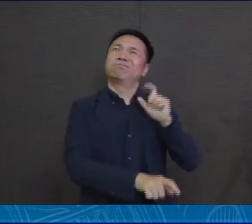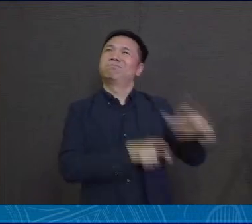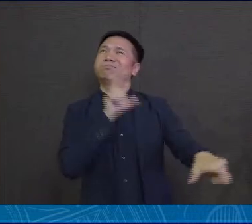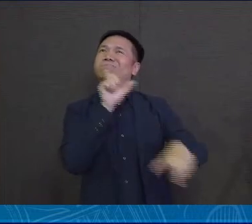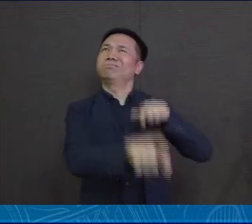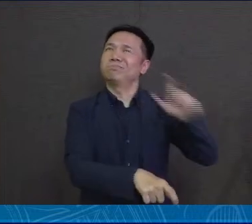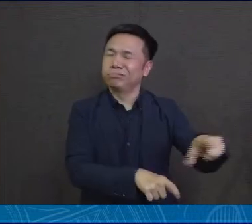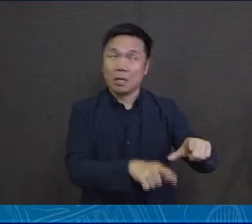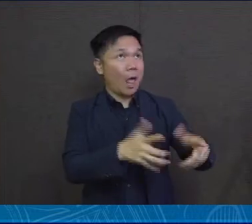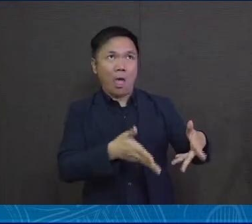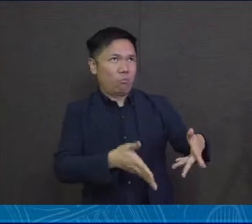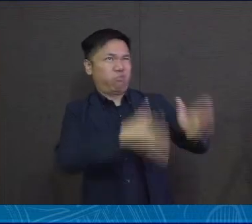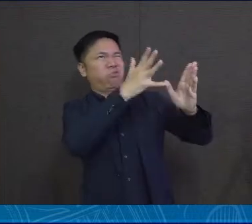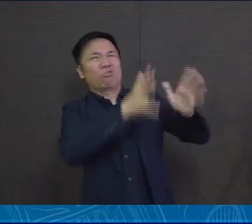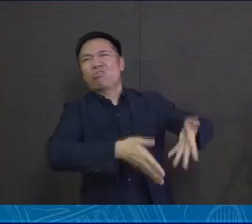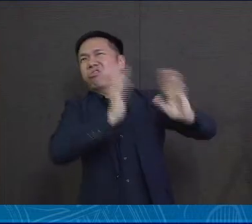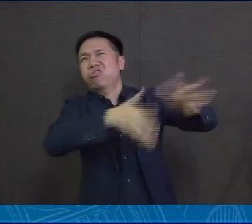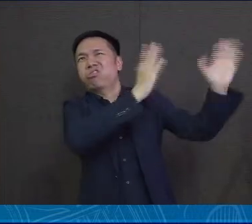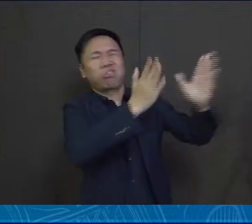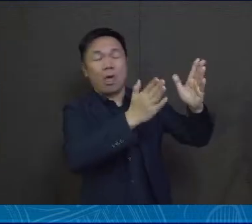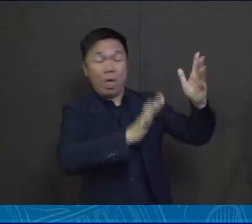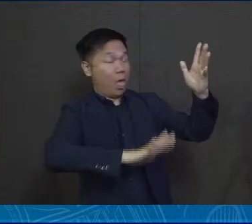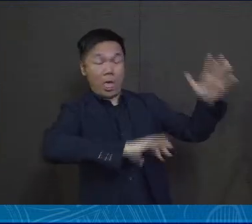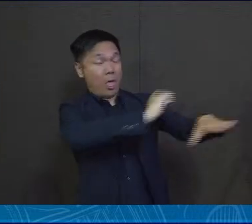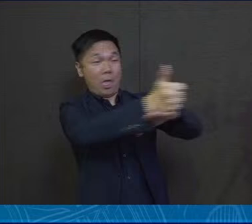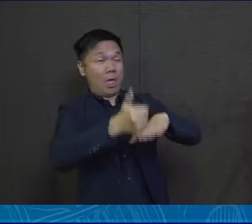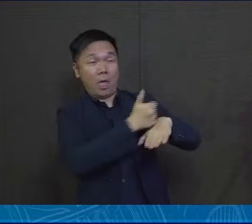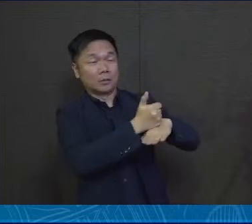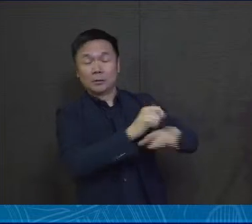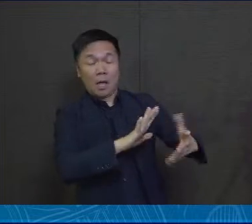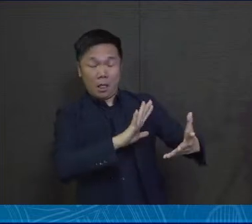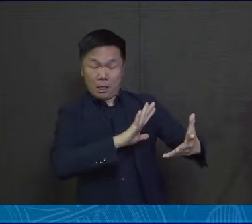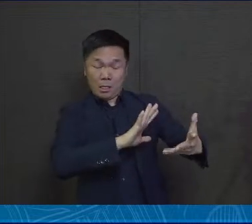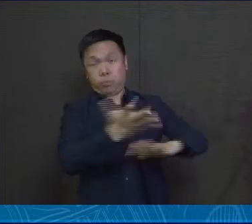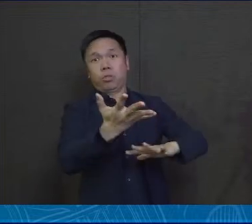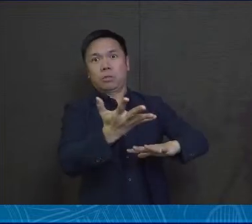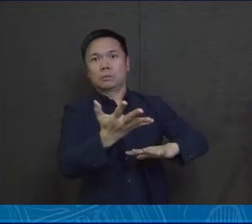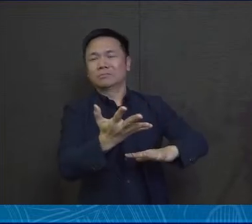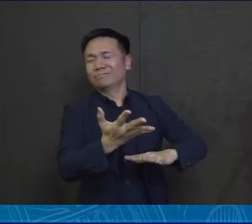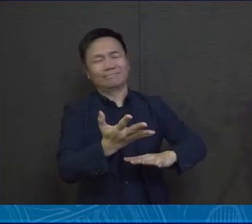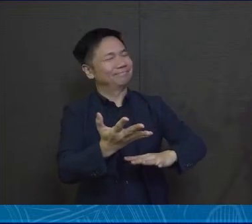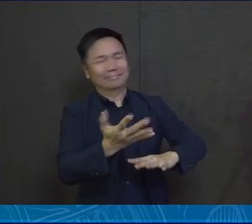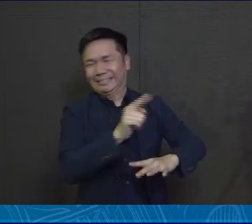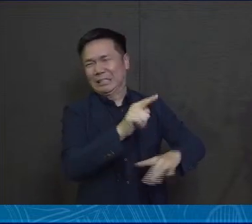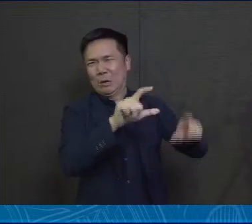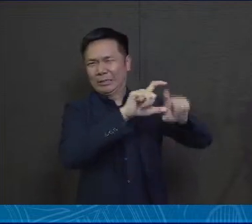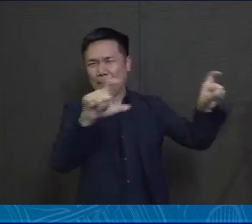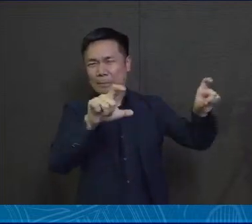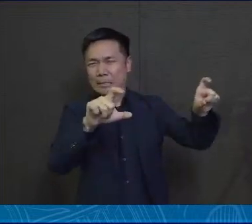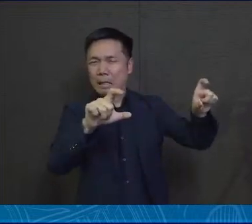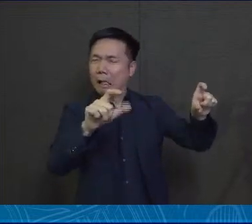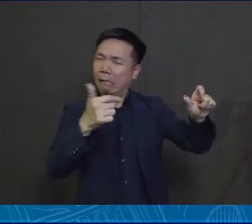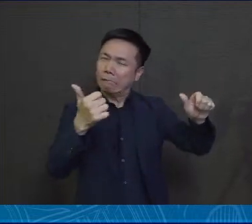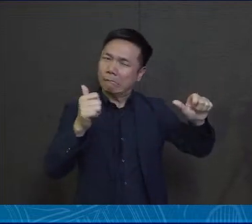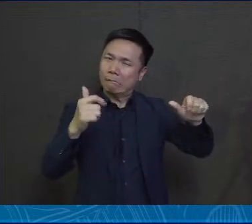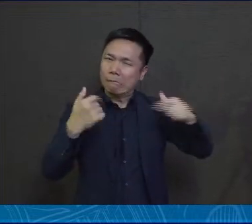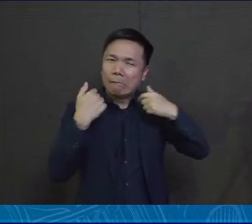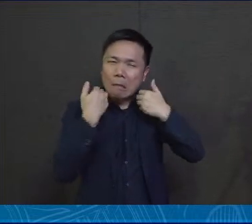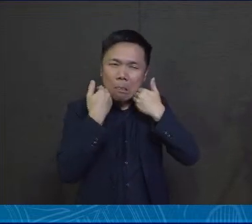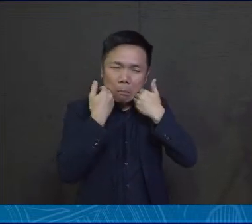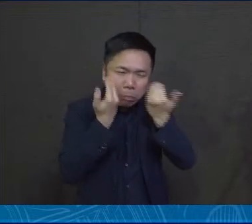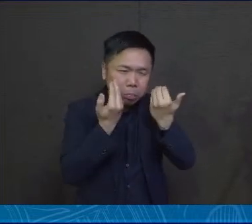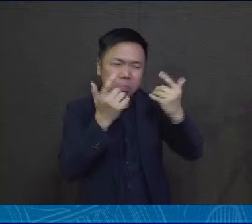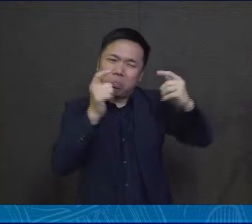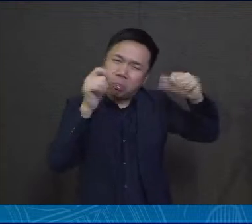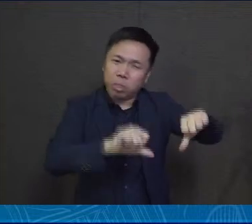and gray infrastructure. Thank you. Thank you very much, Christine. That's very comprehensive. Before I open the floor